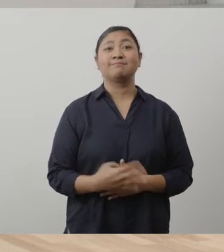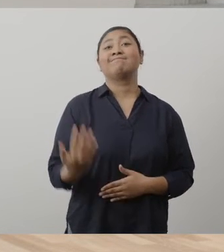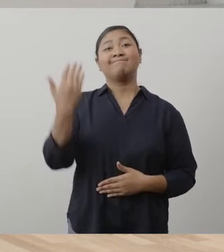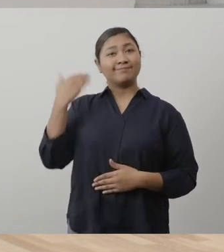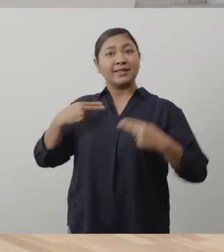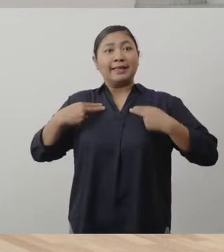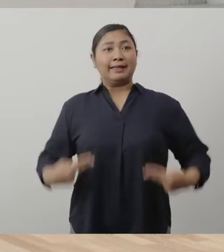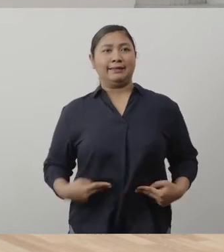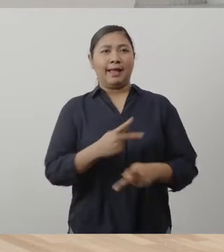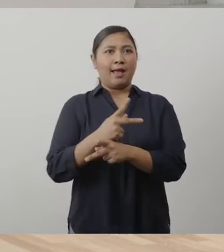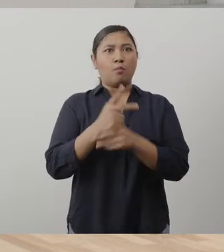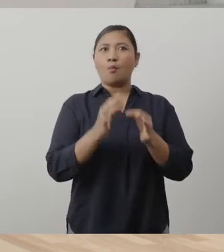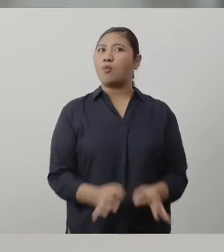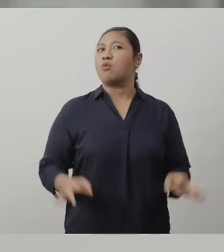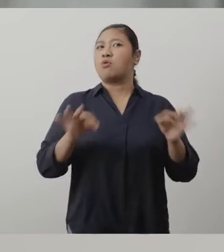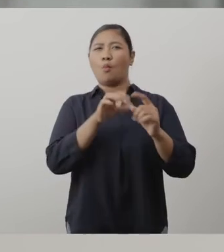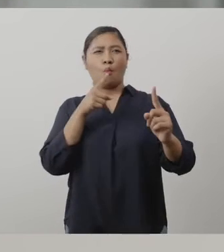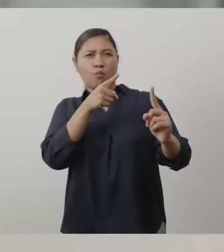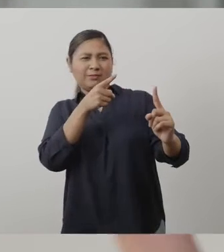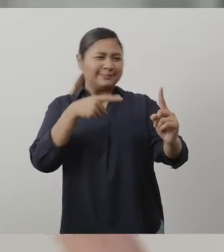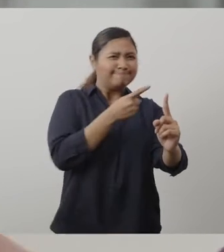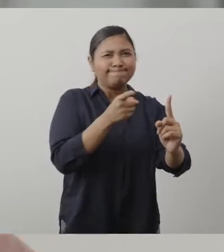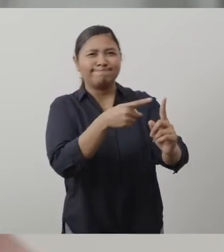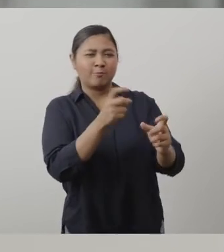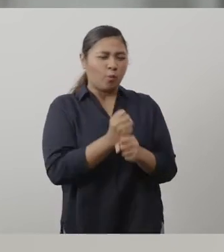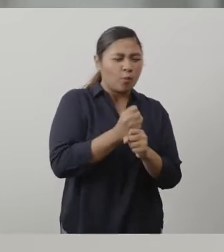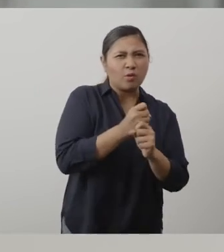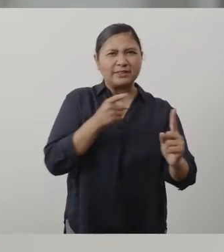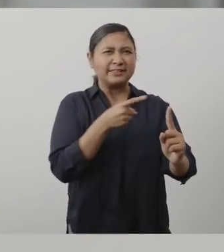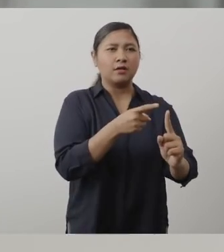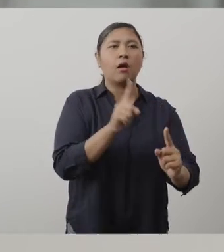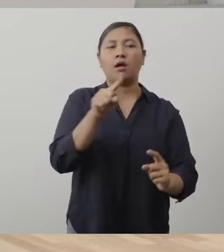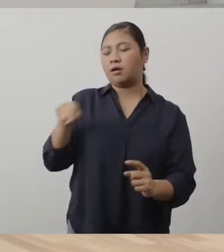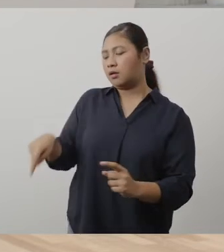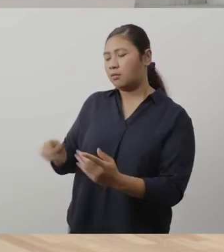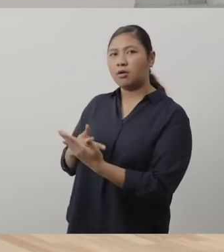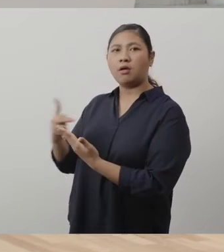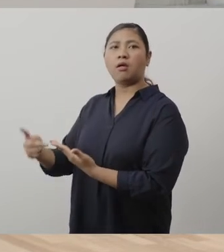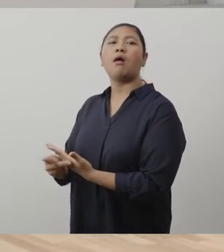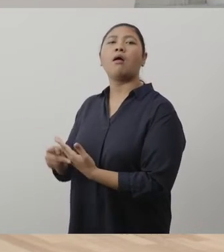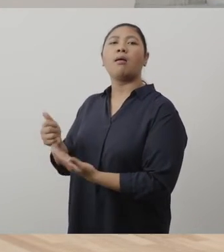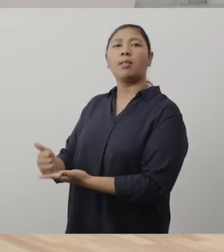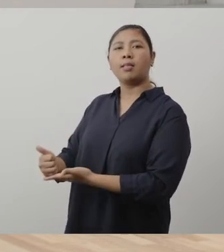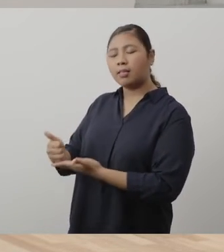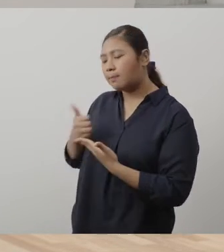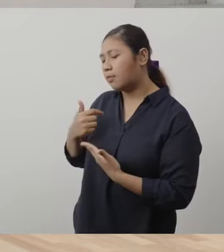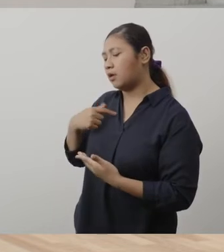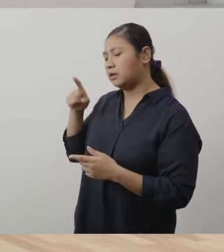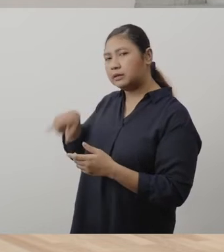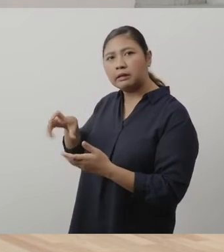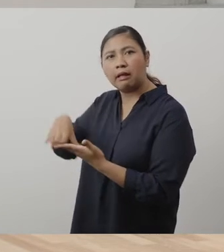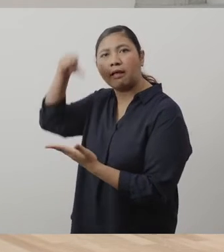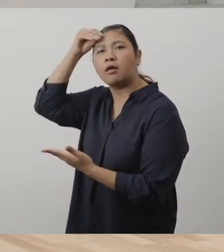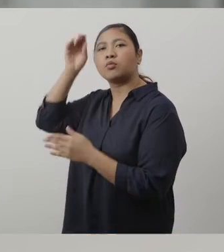has always been something that it feels like a destination to reach towards, but through the program, I